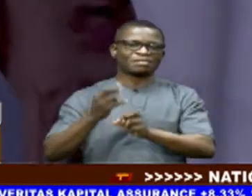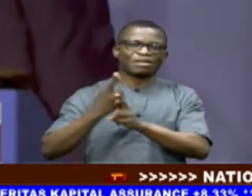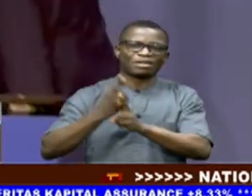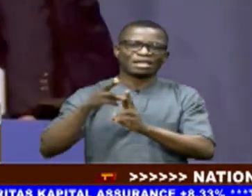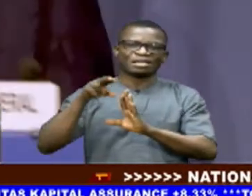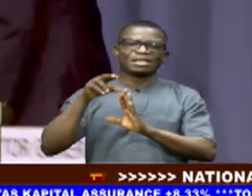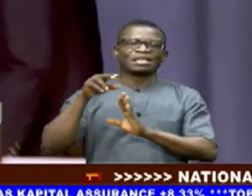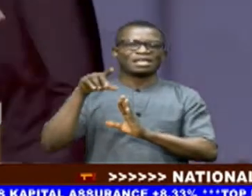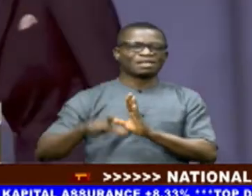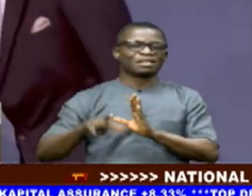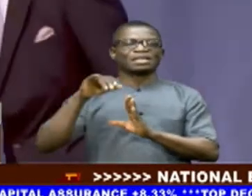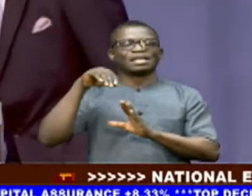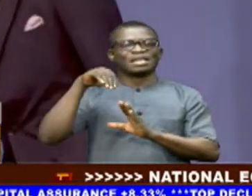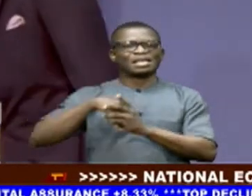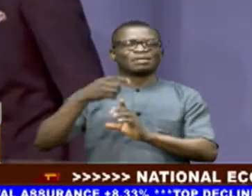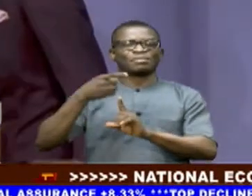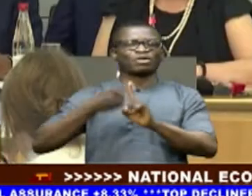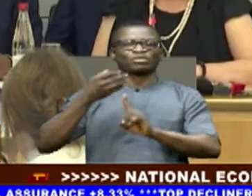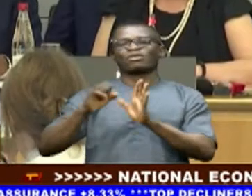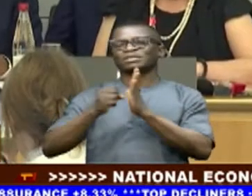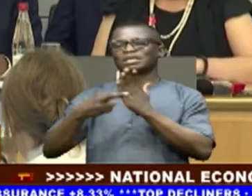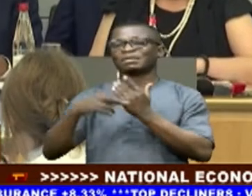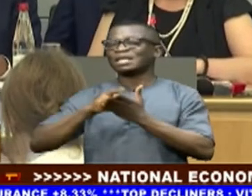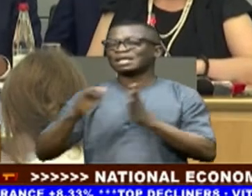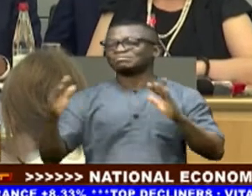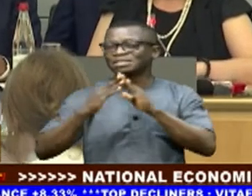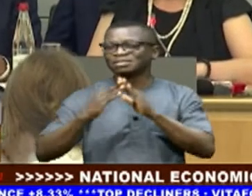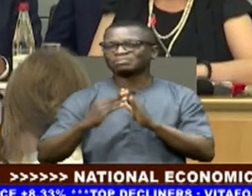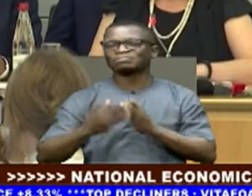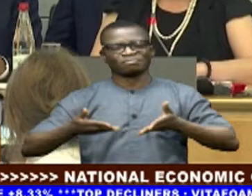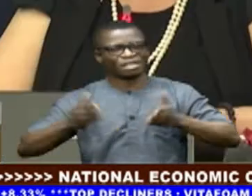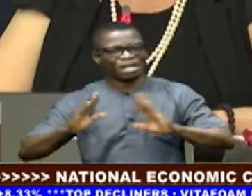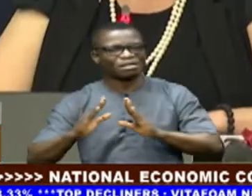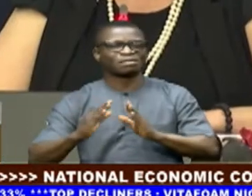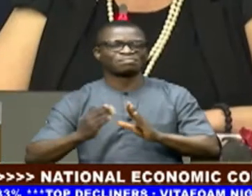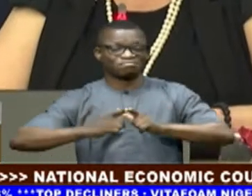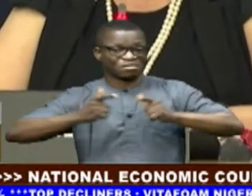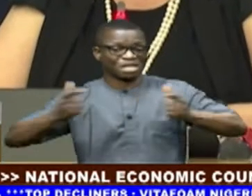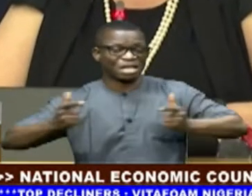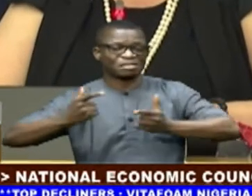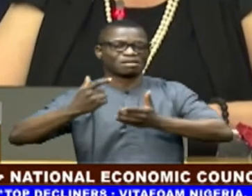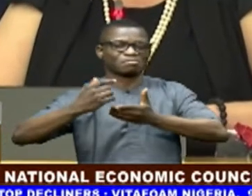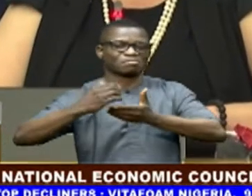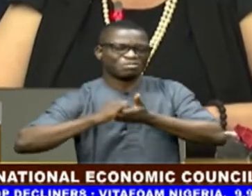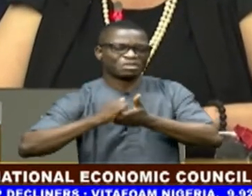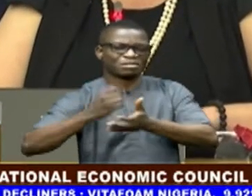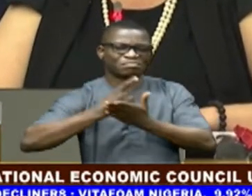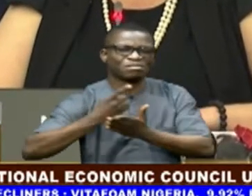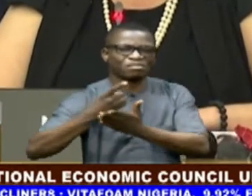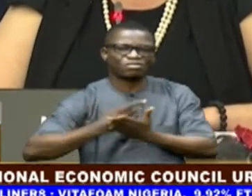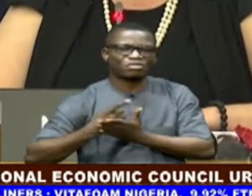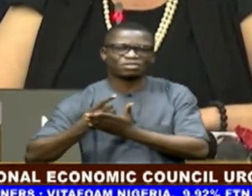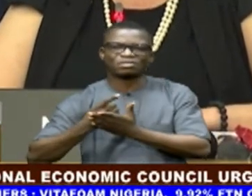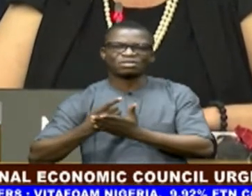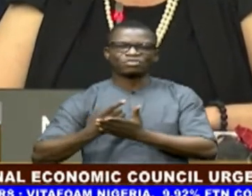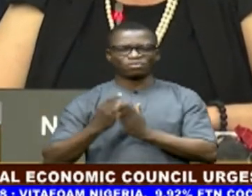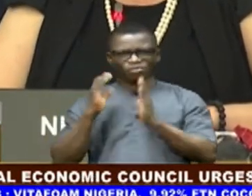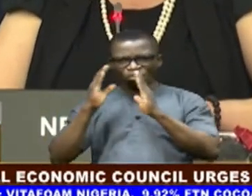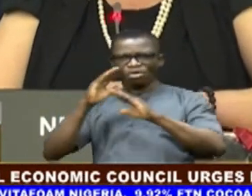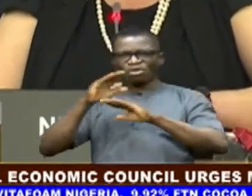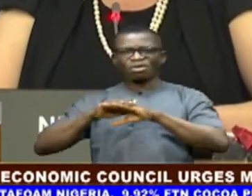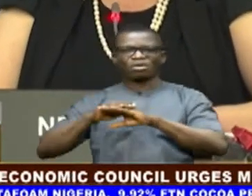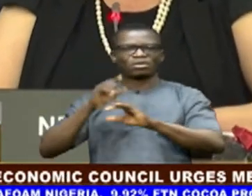month of September. The conference allows for enlarged synergy, appraisal of achievement levels regarding pursued goals,